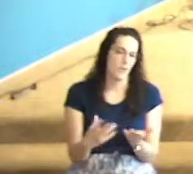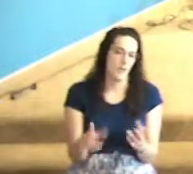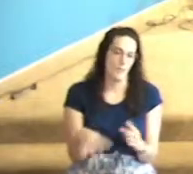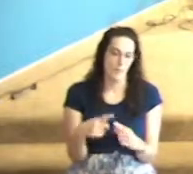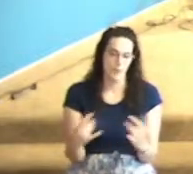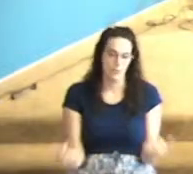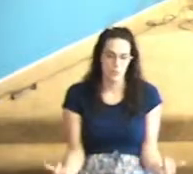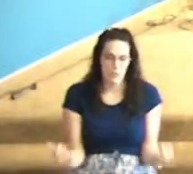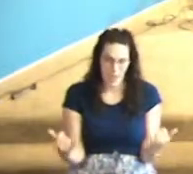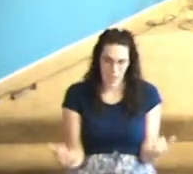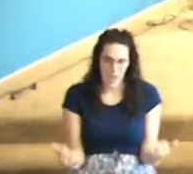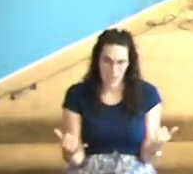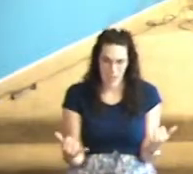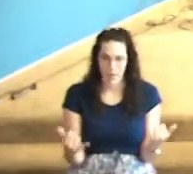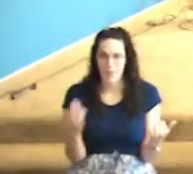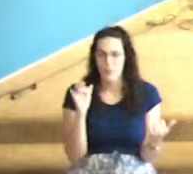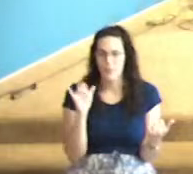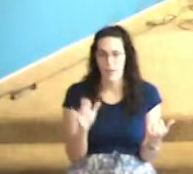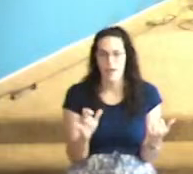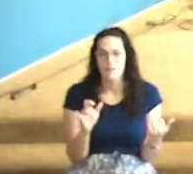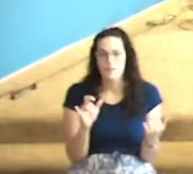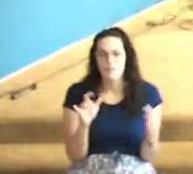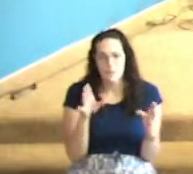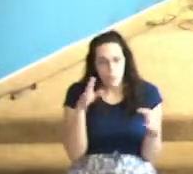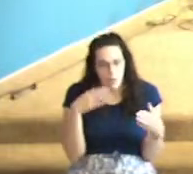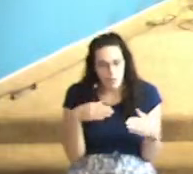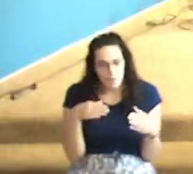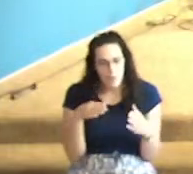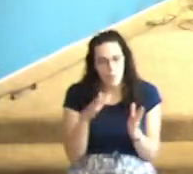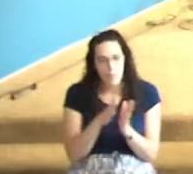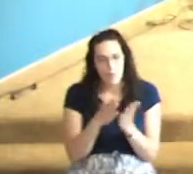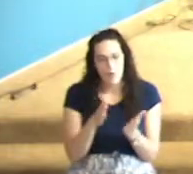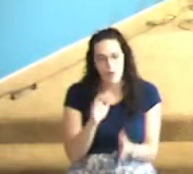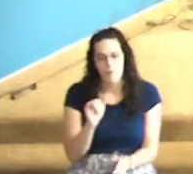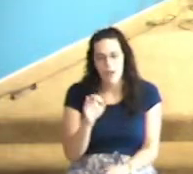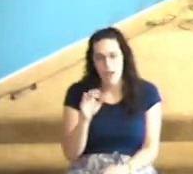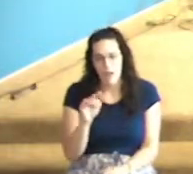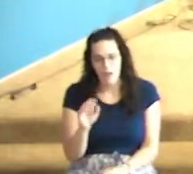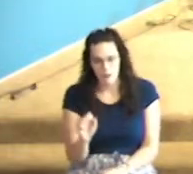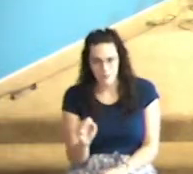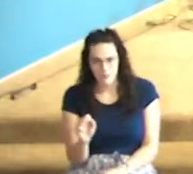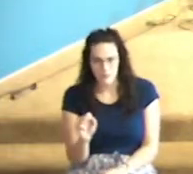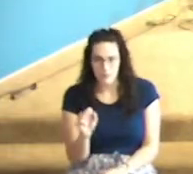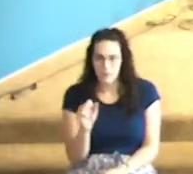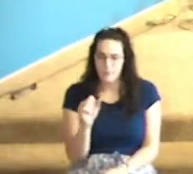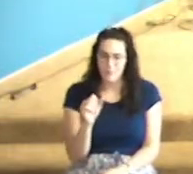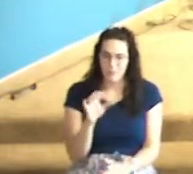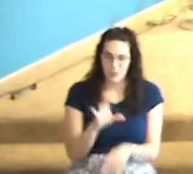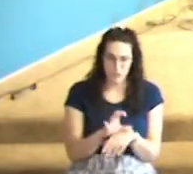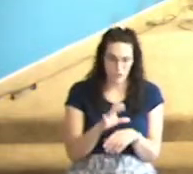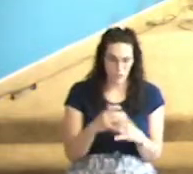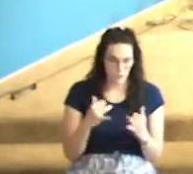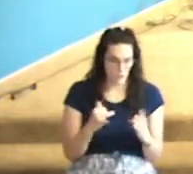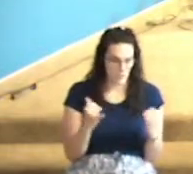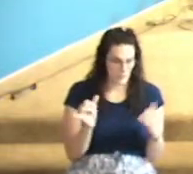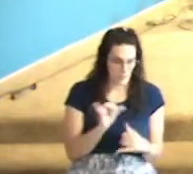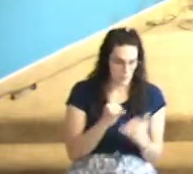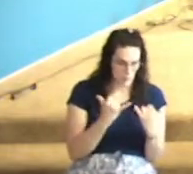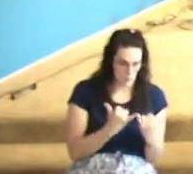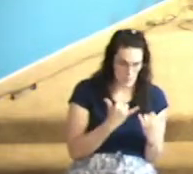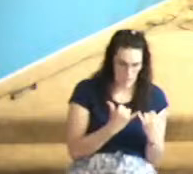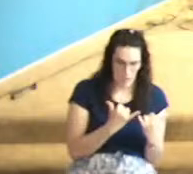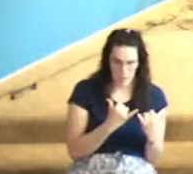today, which will be we're going to look at the book of Acts and kind of how the church was, you know, still the same as it is today. And so kind of give